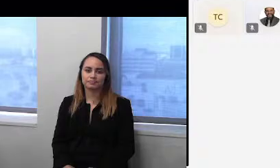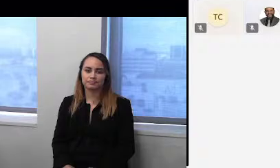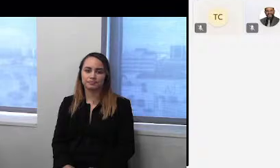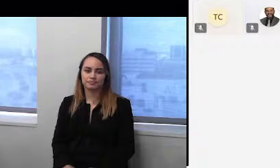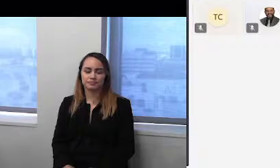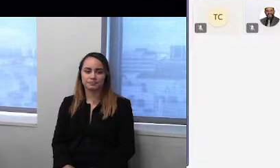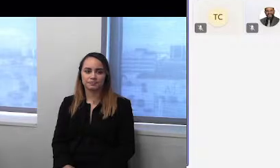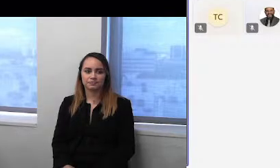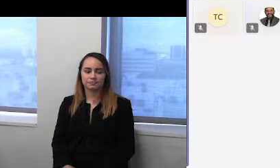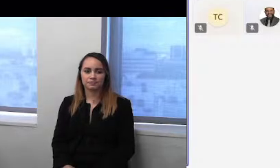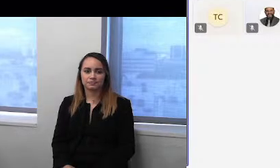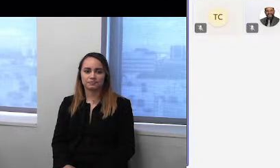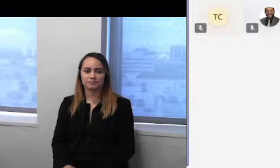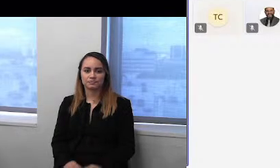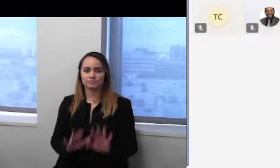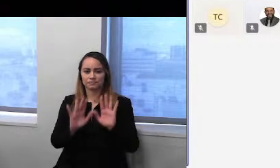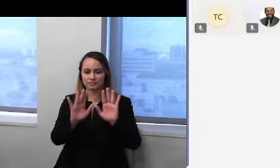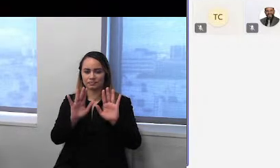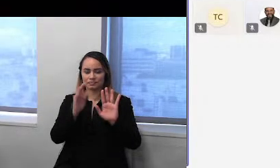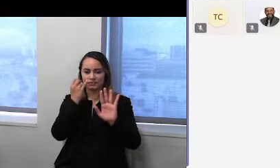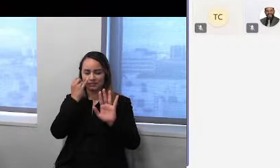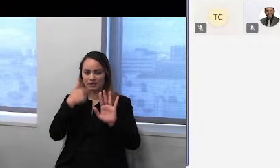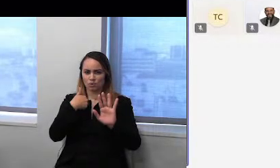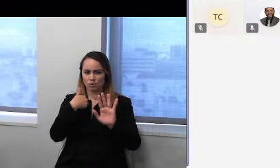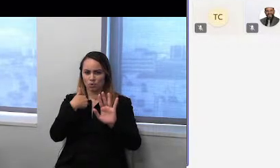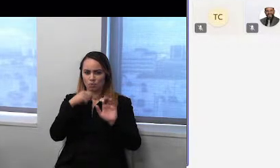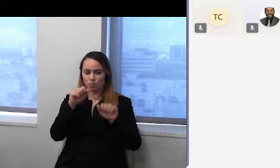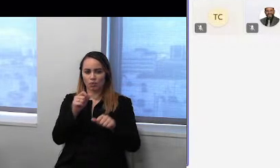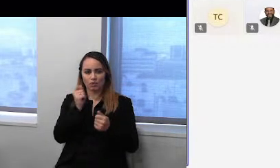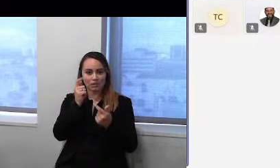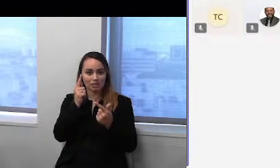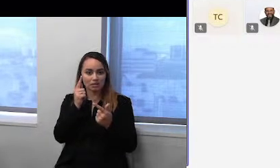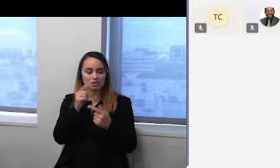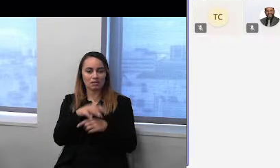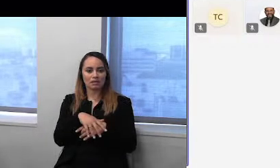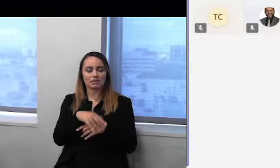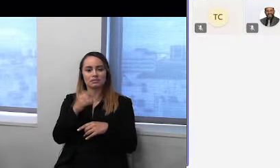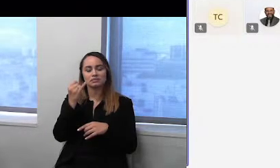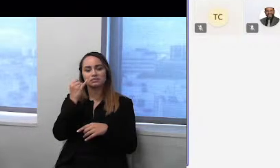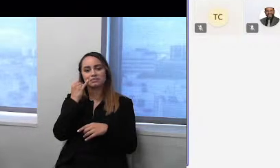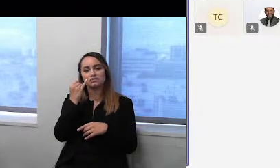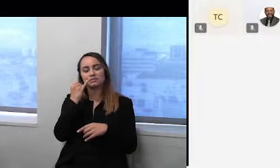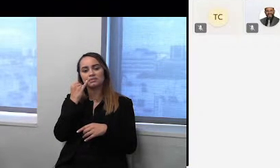So I understand if you're feeding loads,